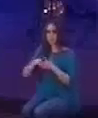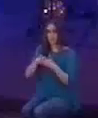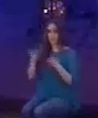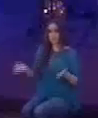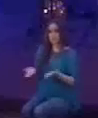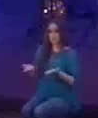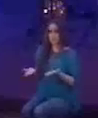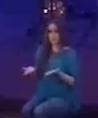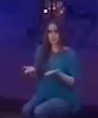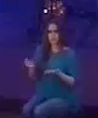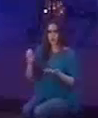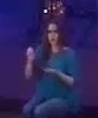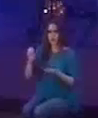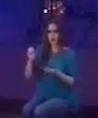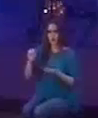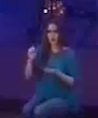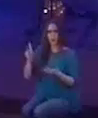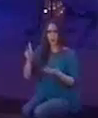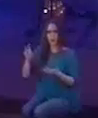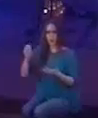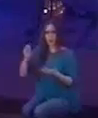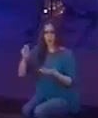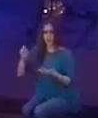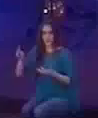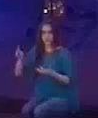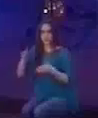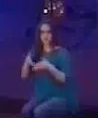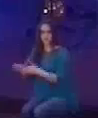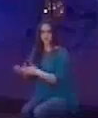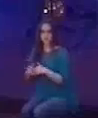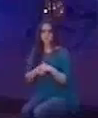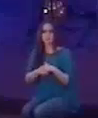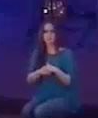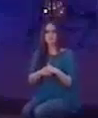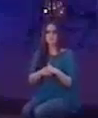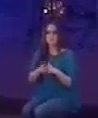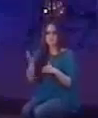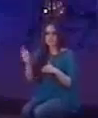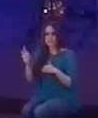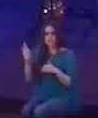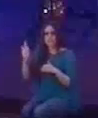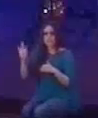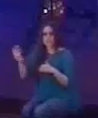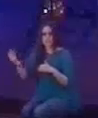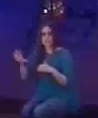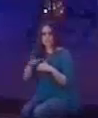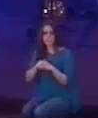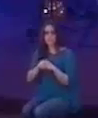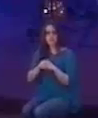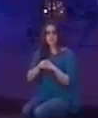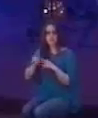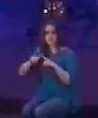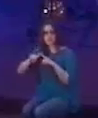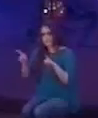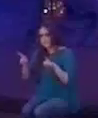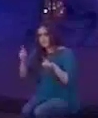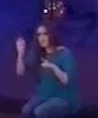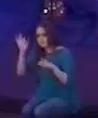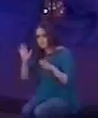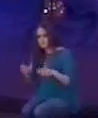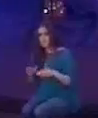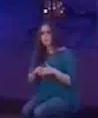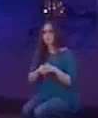Drive, and I think about it, I came in 1995, and Gary Schrager was preaching then, and deacons and elders